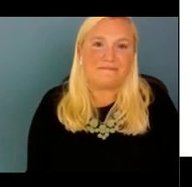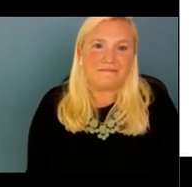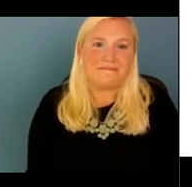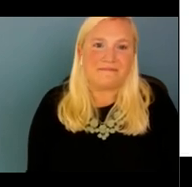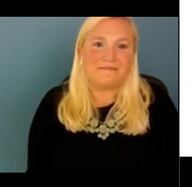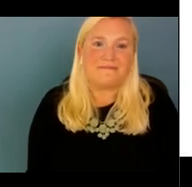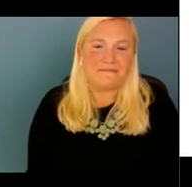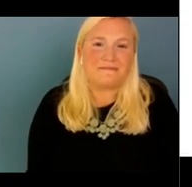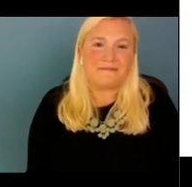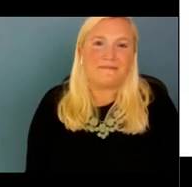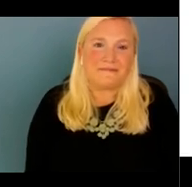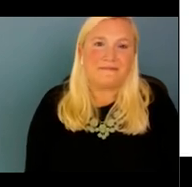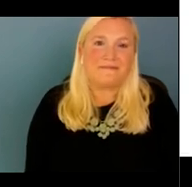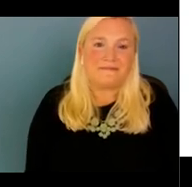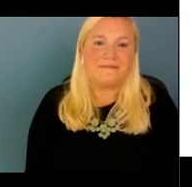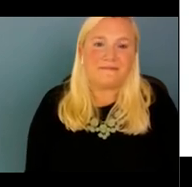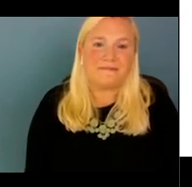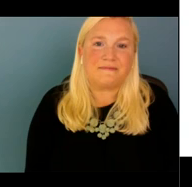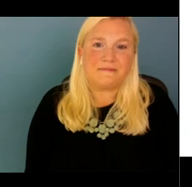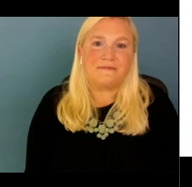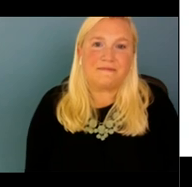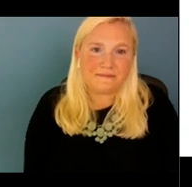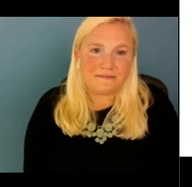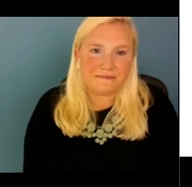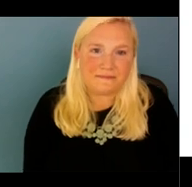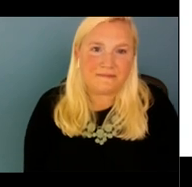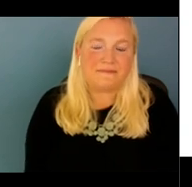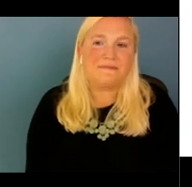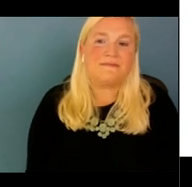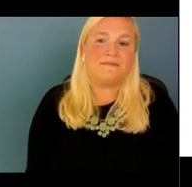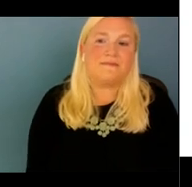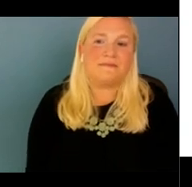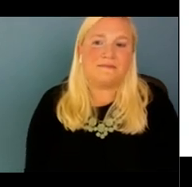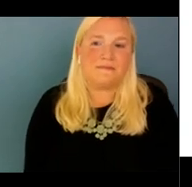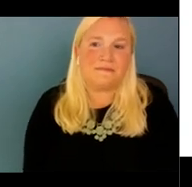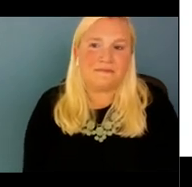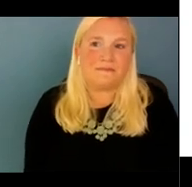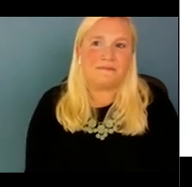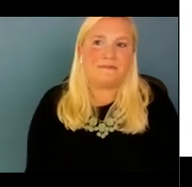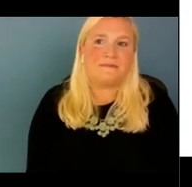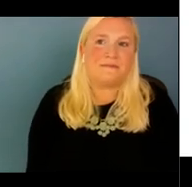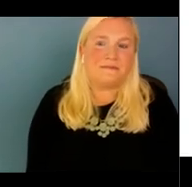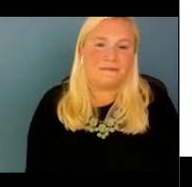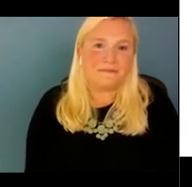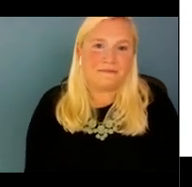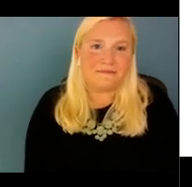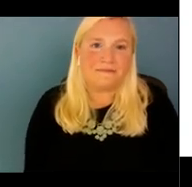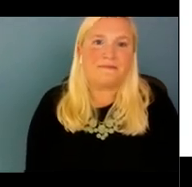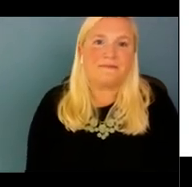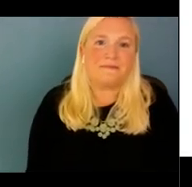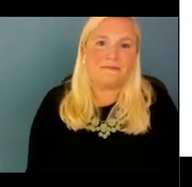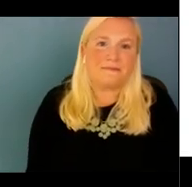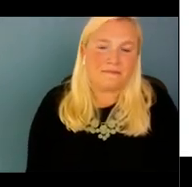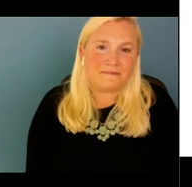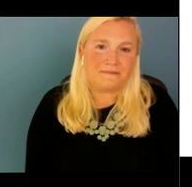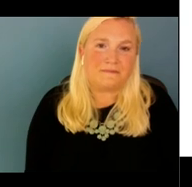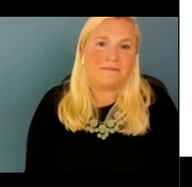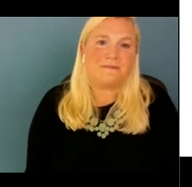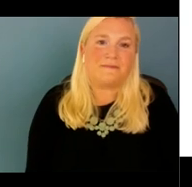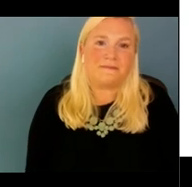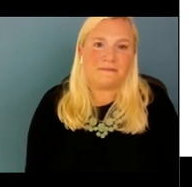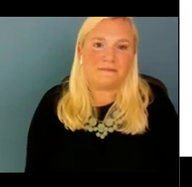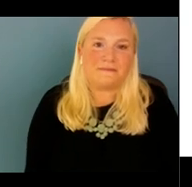of involving the parents, of a belief in an outcome in which many children, though not all, will